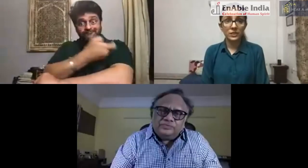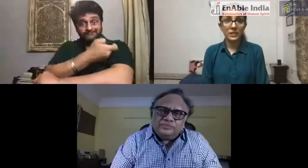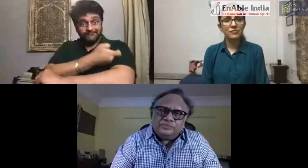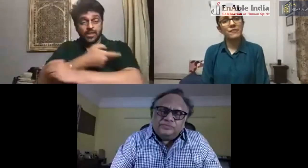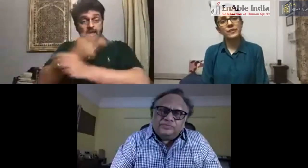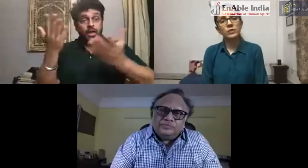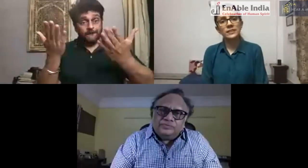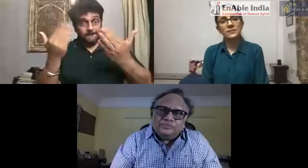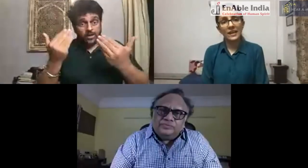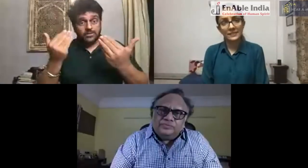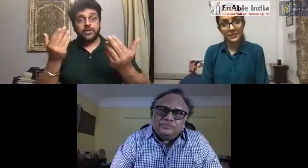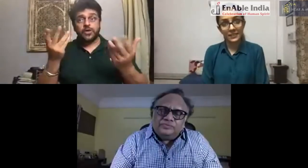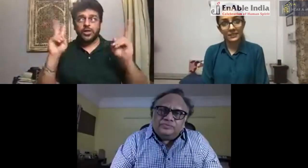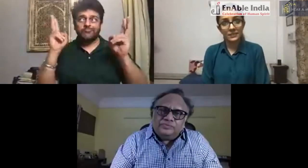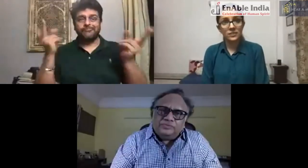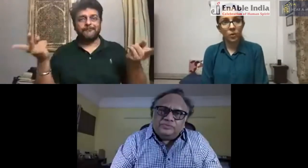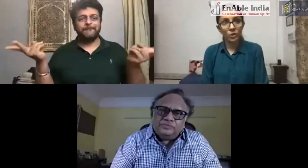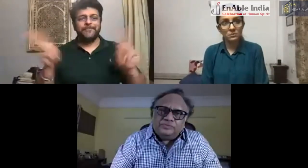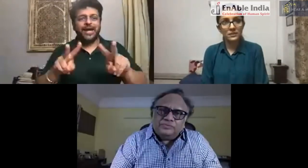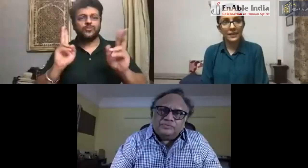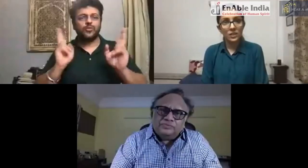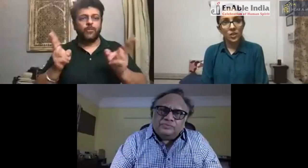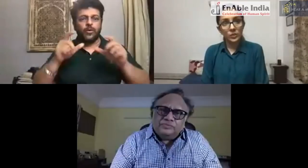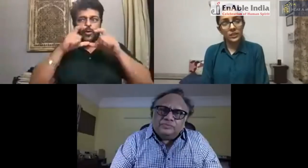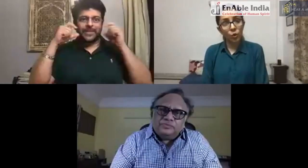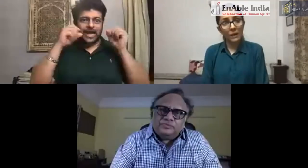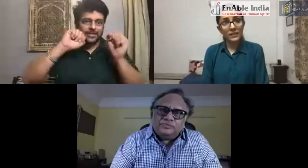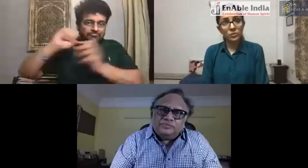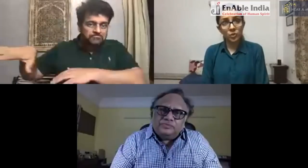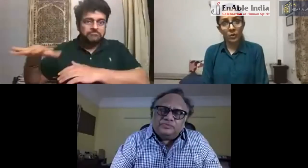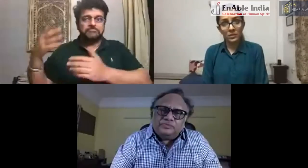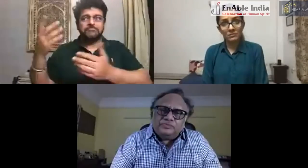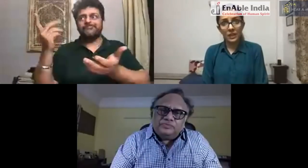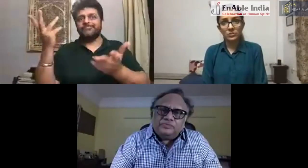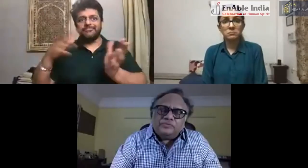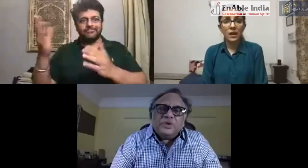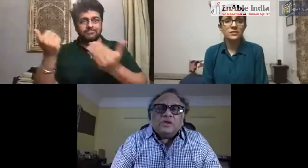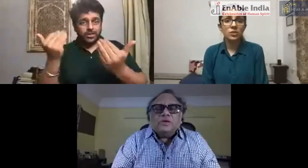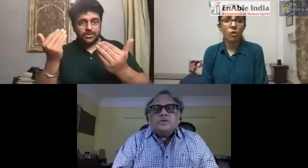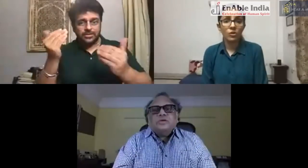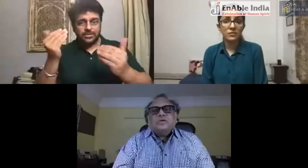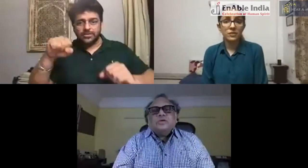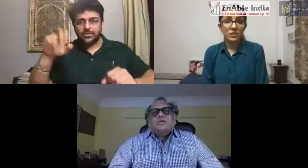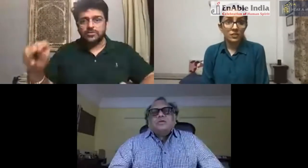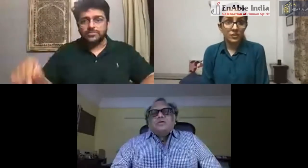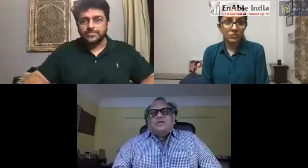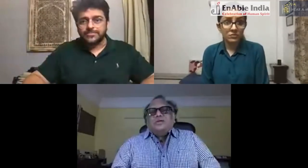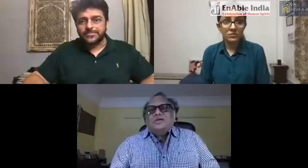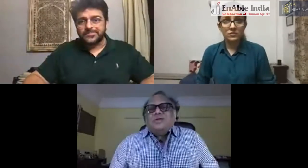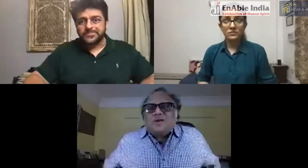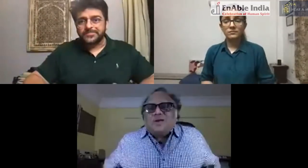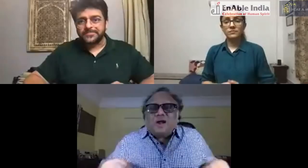to take. If everyone gets vaccinated, is it possible that we can go back to normal without the mask, or, you